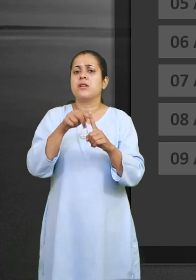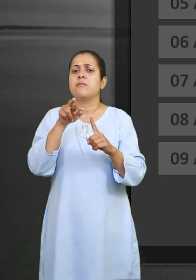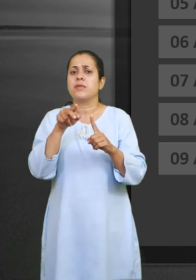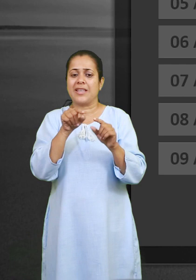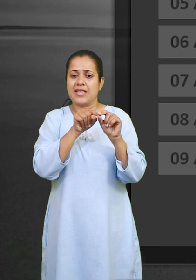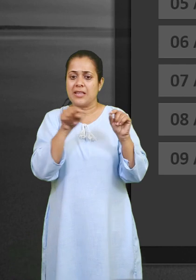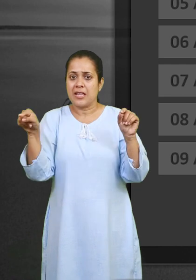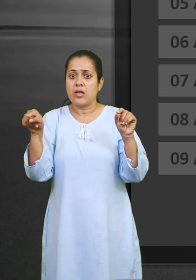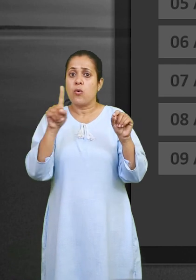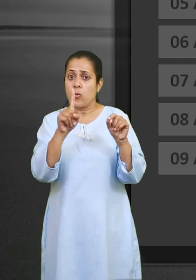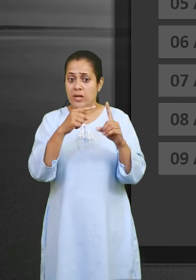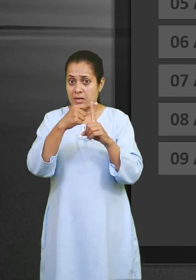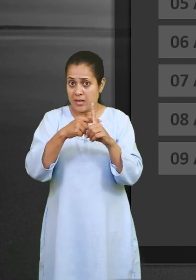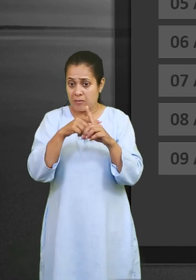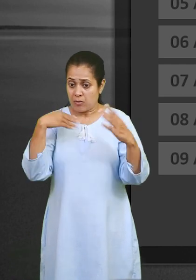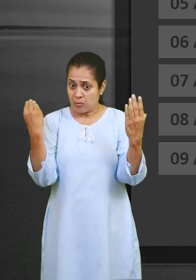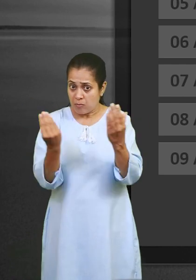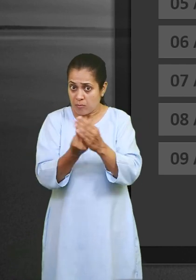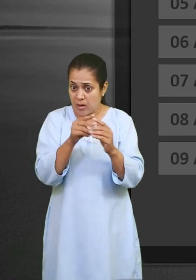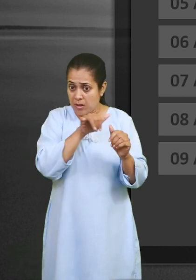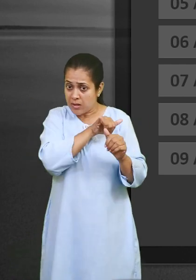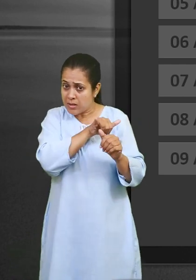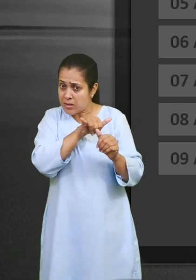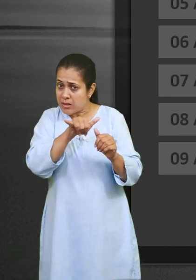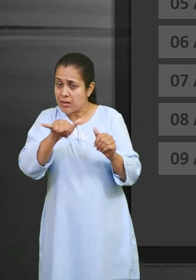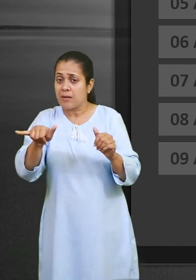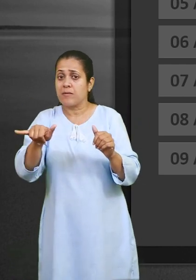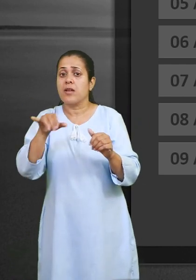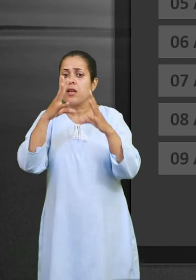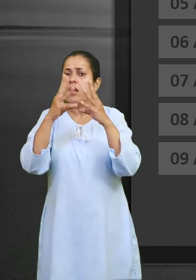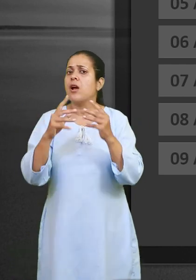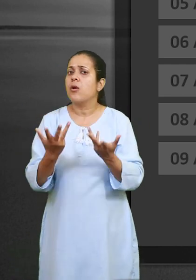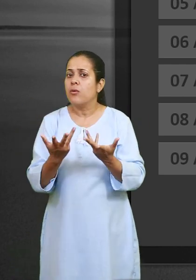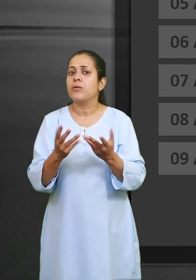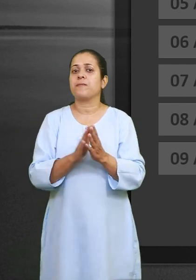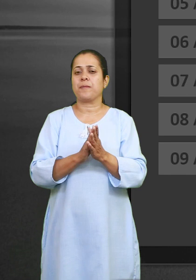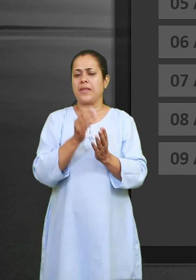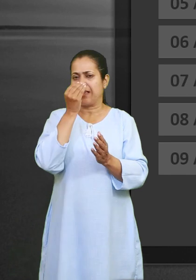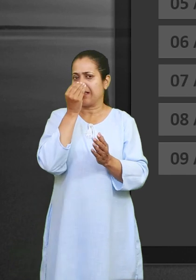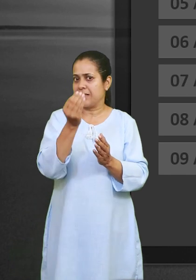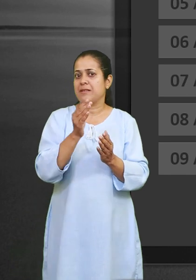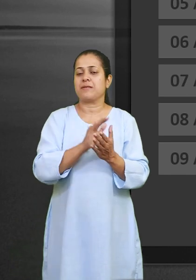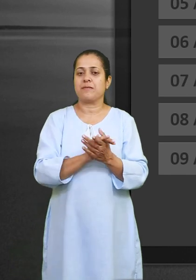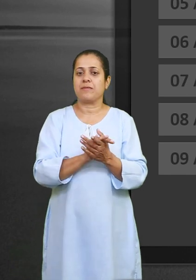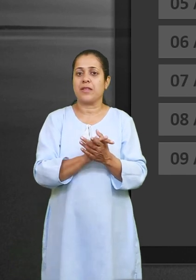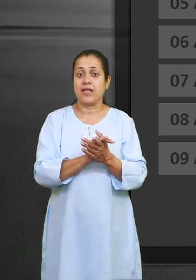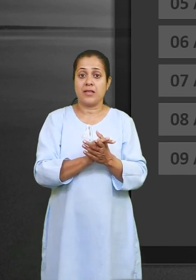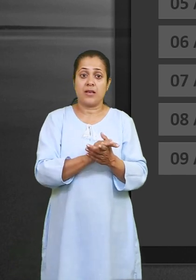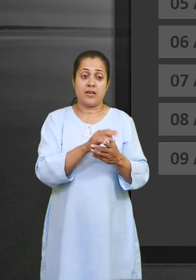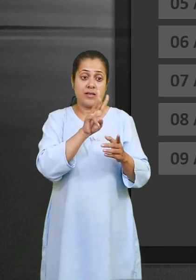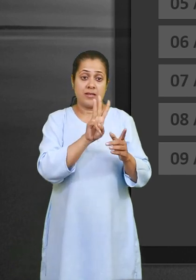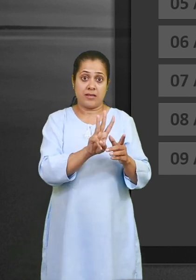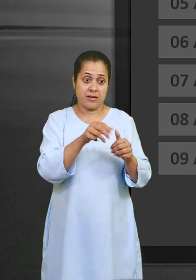at comprising of all these days, and how do we calculate it? Very simple. We take